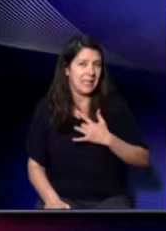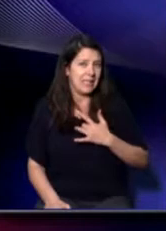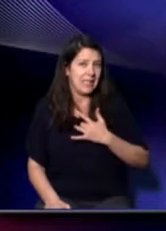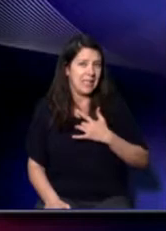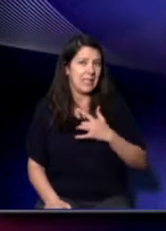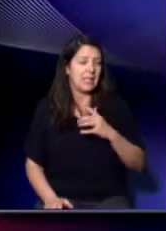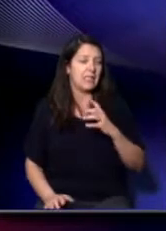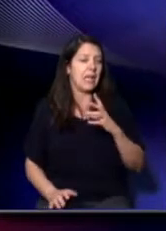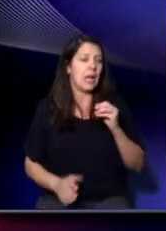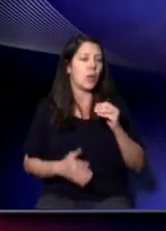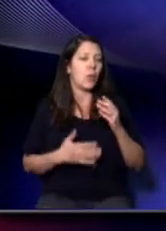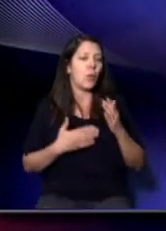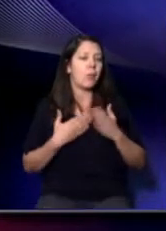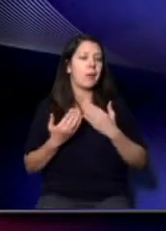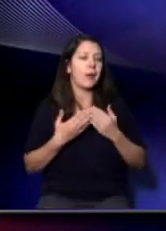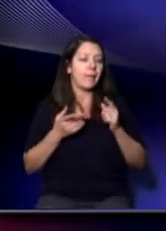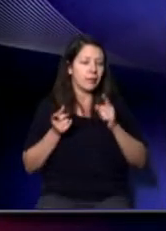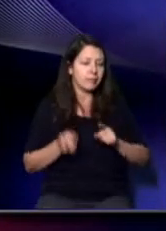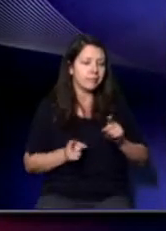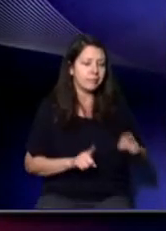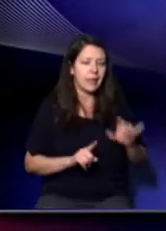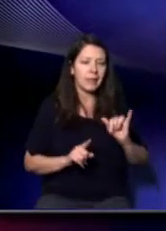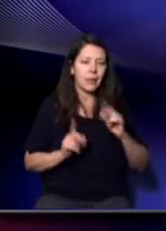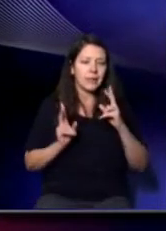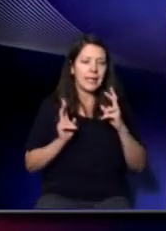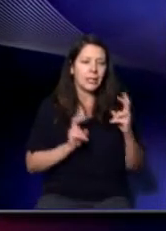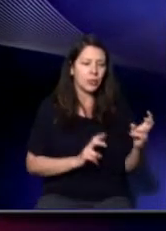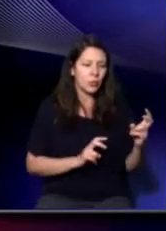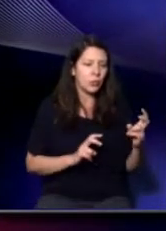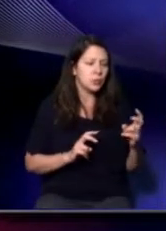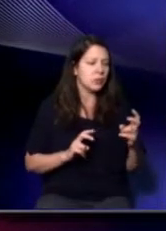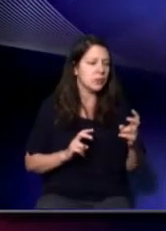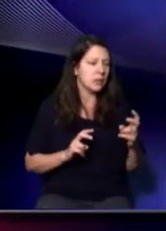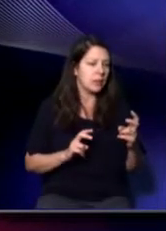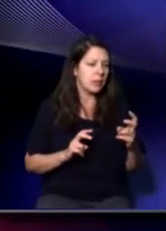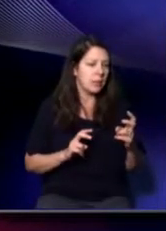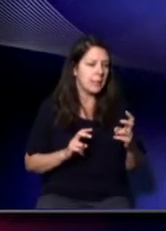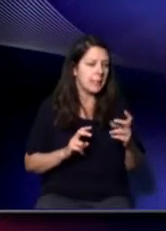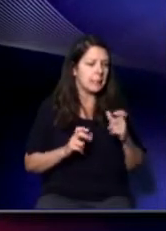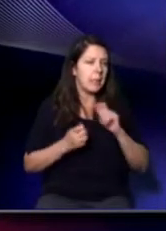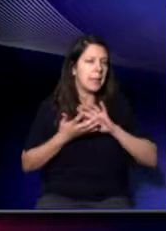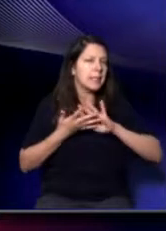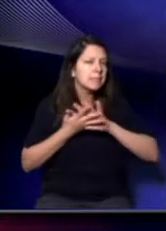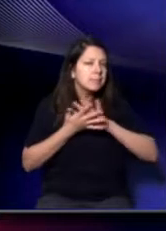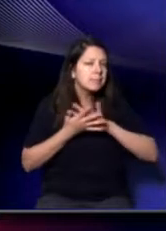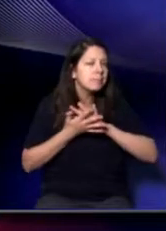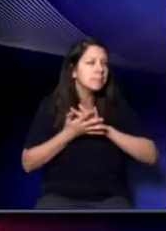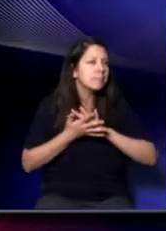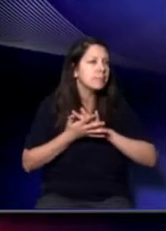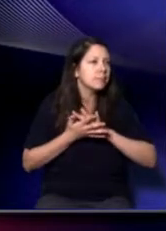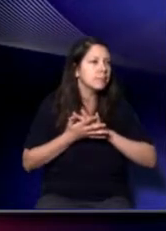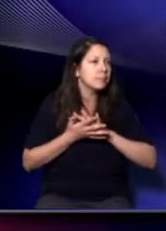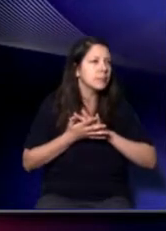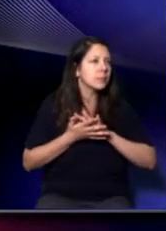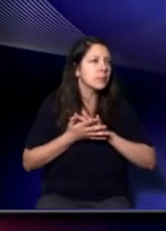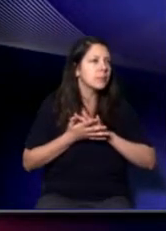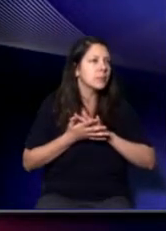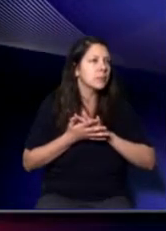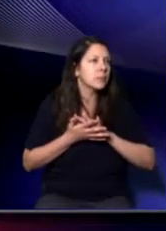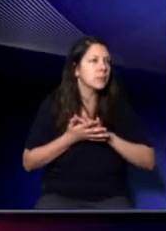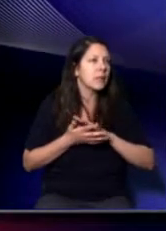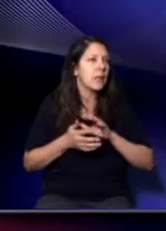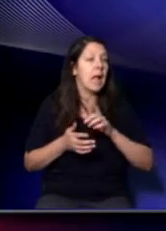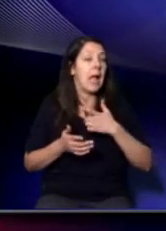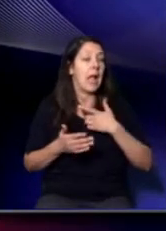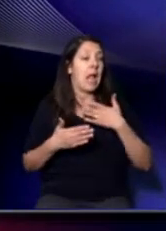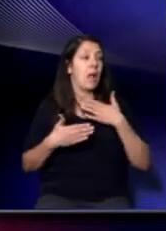issues at hand that would prevent me from a role of that type of leadership at ASDB. I do appreciate